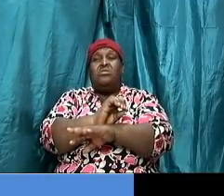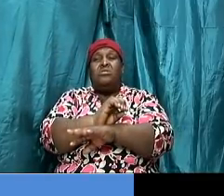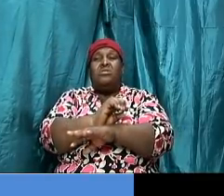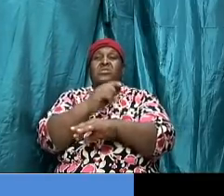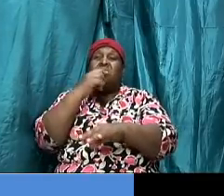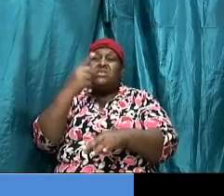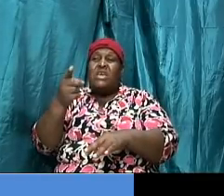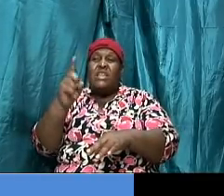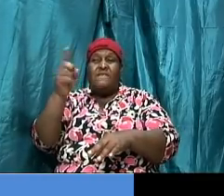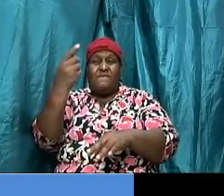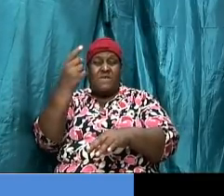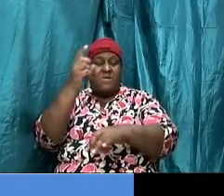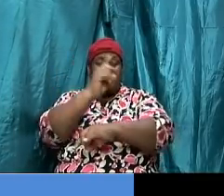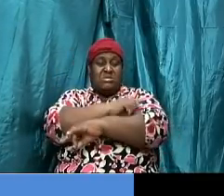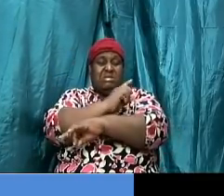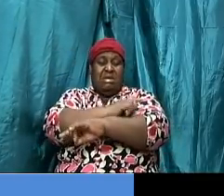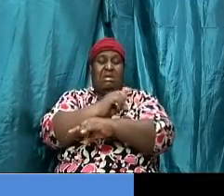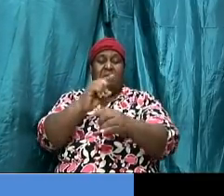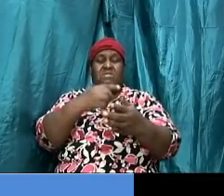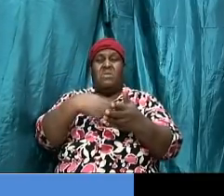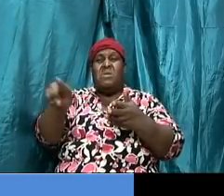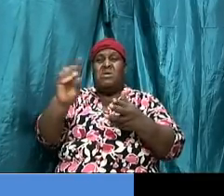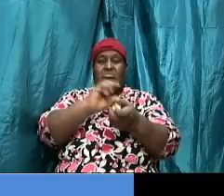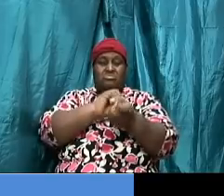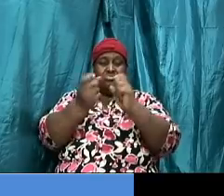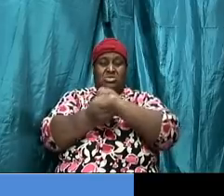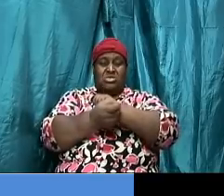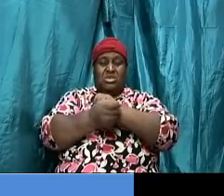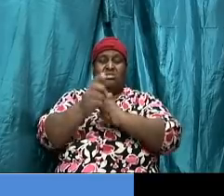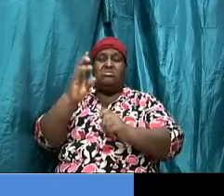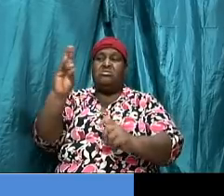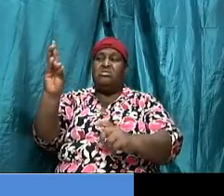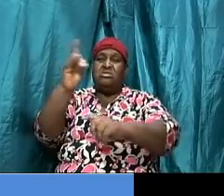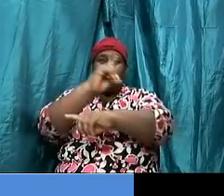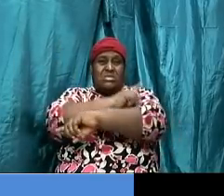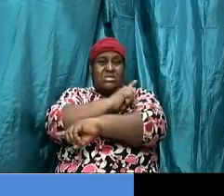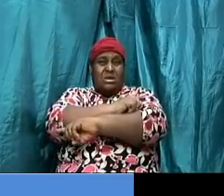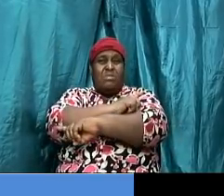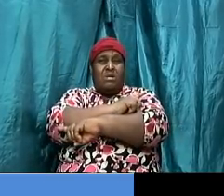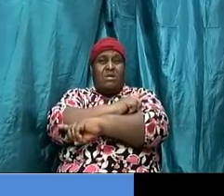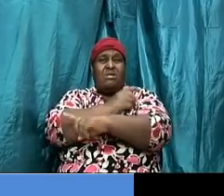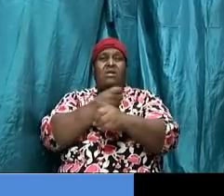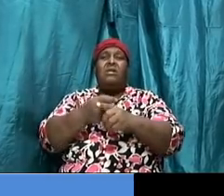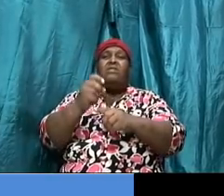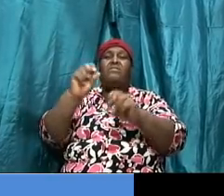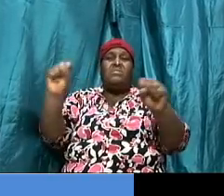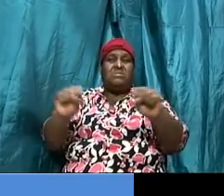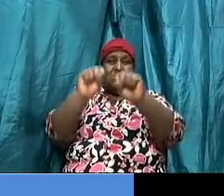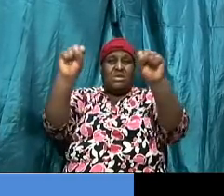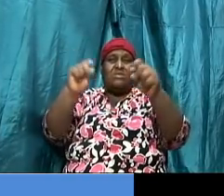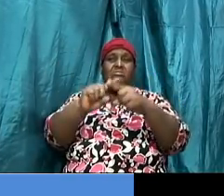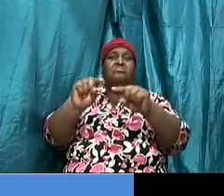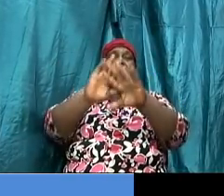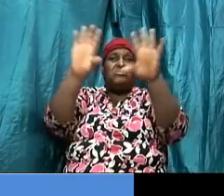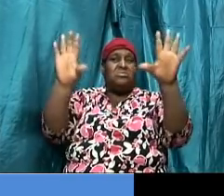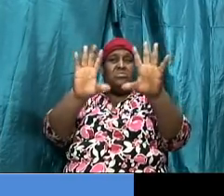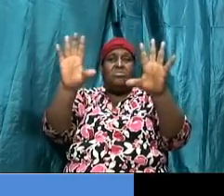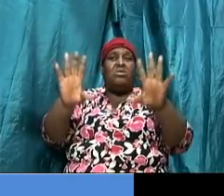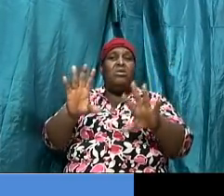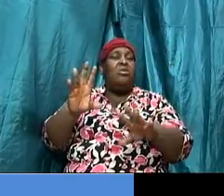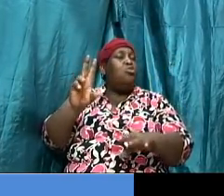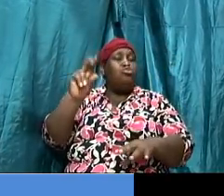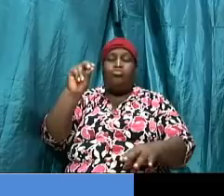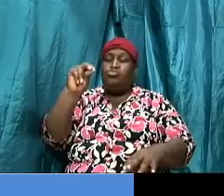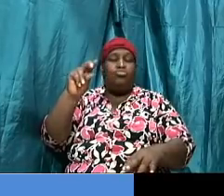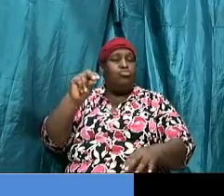the week has changed the Sabbath from the Saturday to the Sunday, that is what I do agree with. So there's